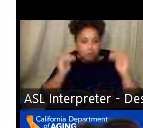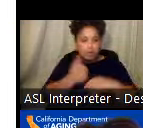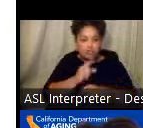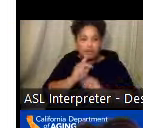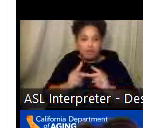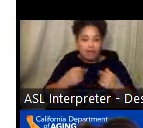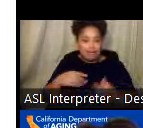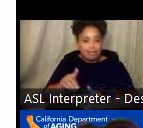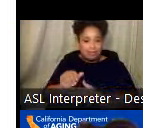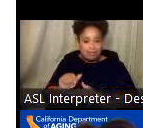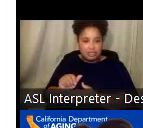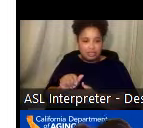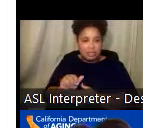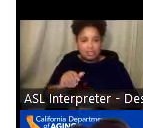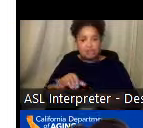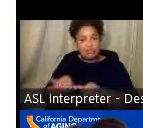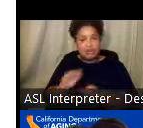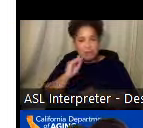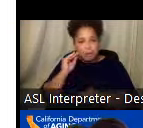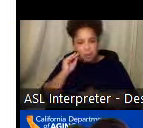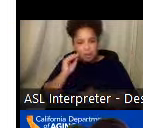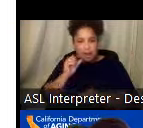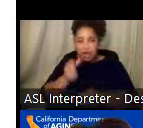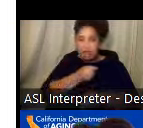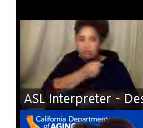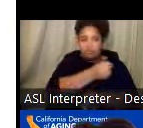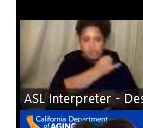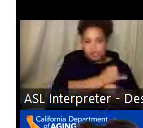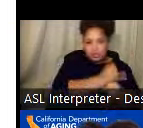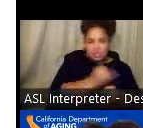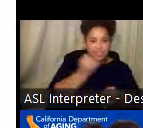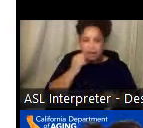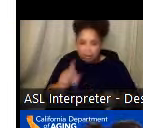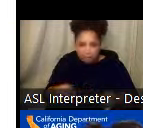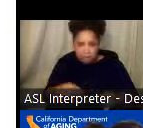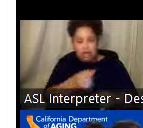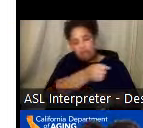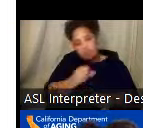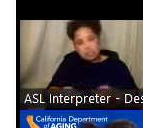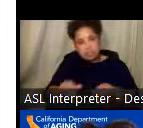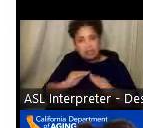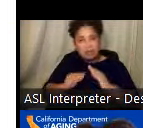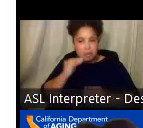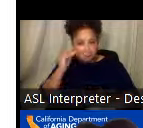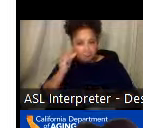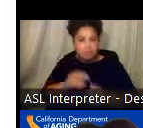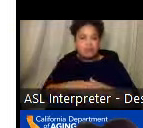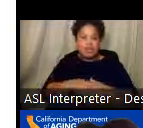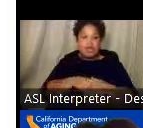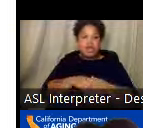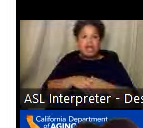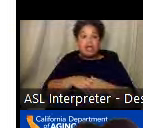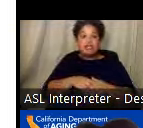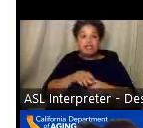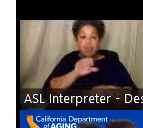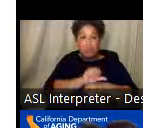with disabilities in their homes and out of institutions when it's not needed, and to respond to shortages within